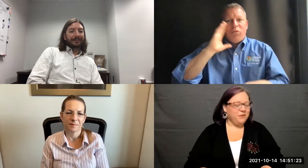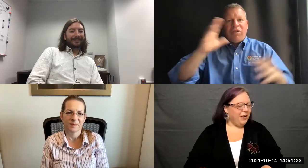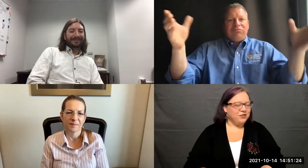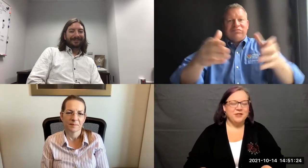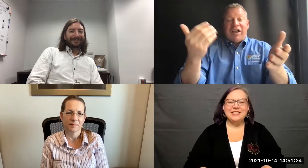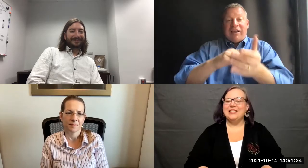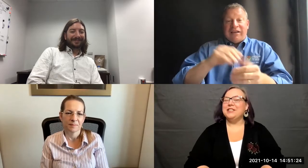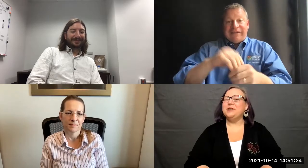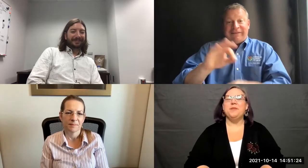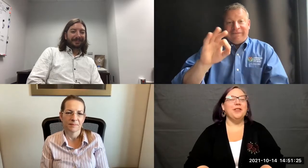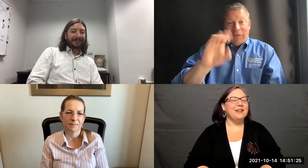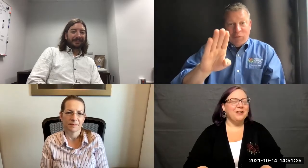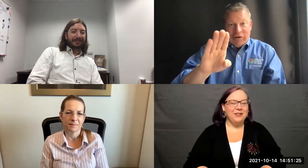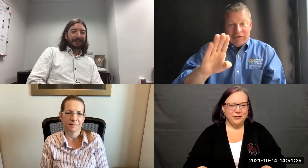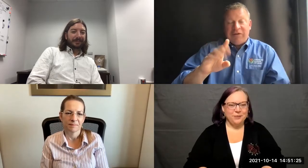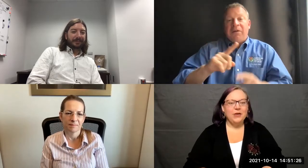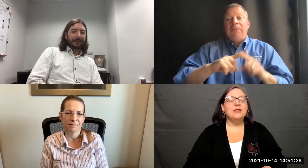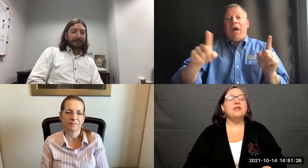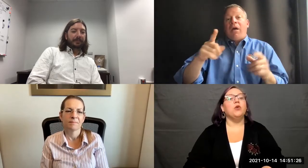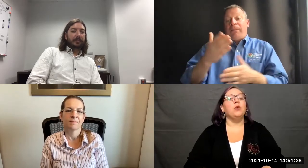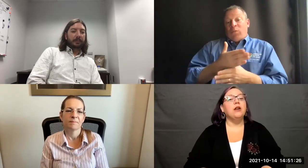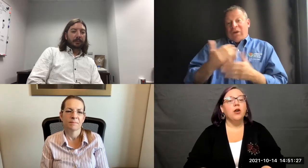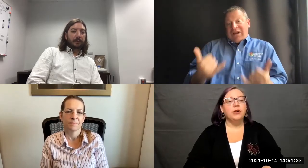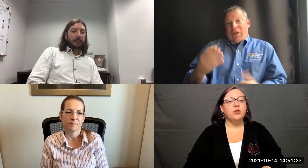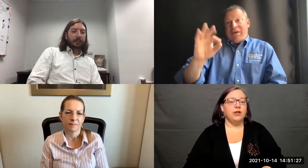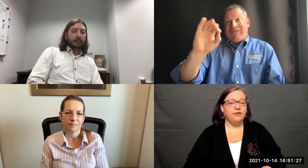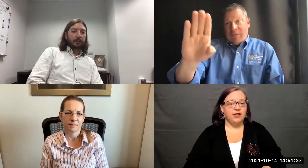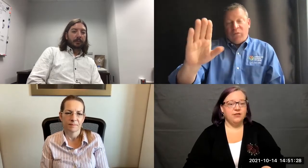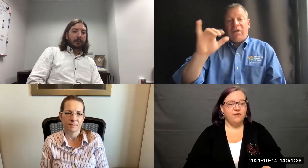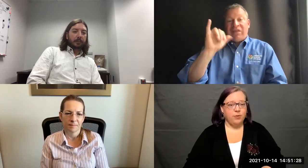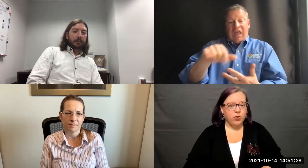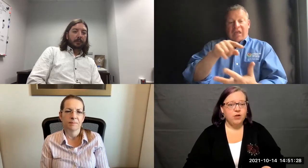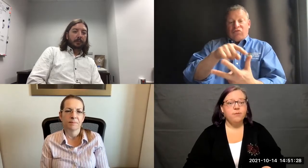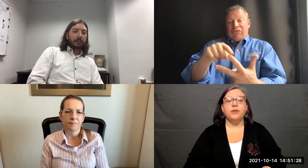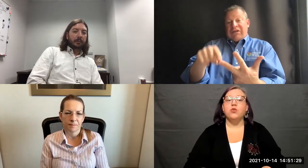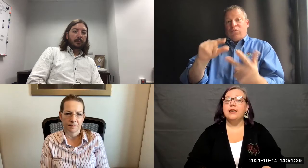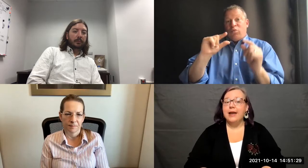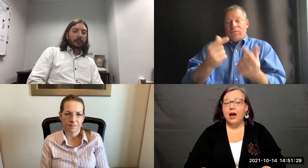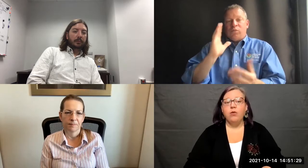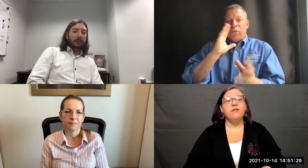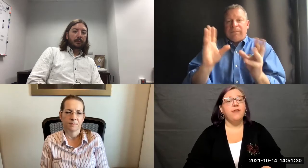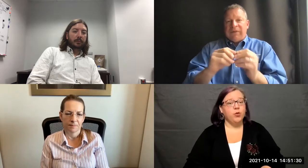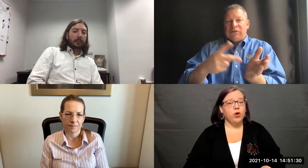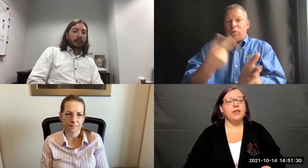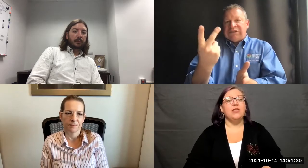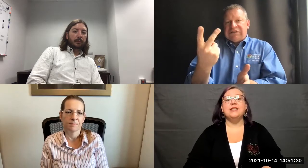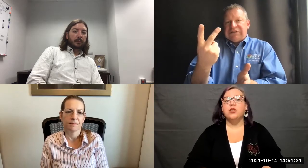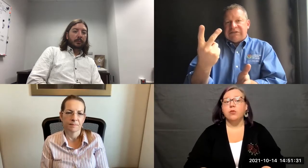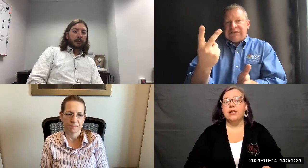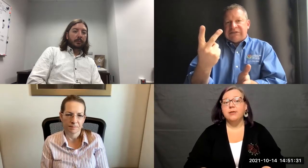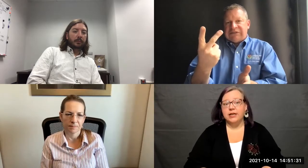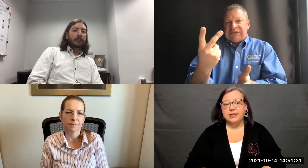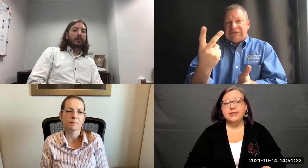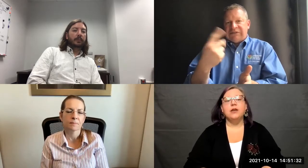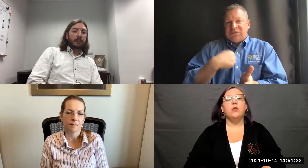Okay, everyone's still mulling it all over. So we are going to reconvene in February, but between now and February, these